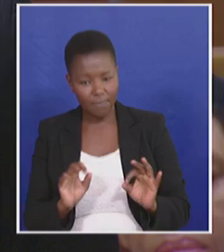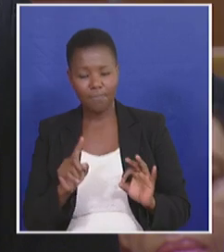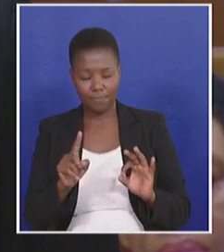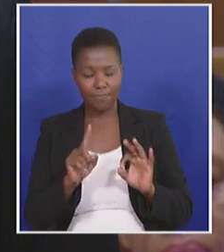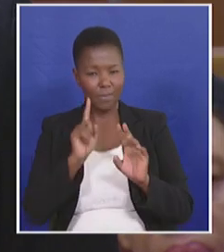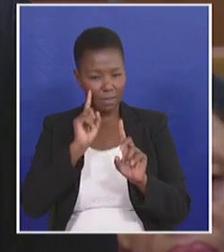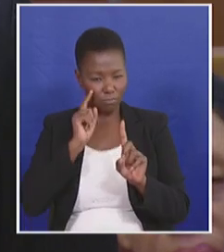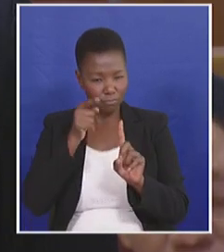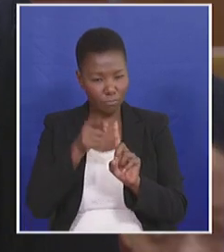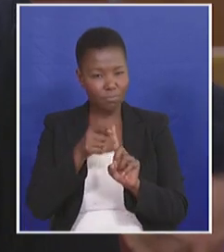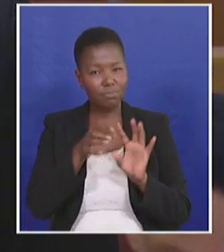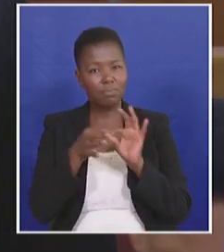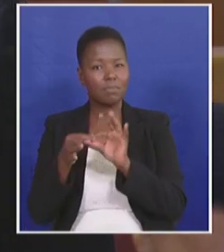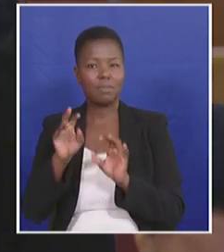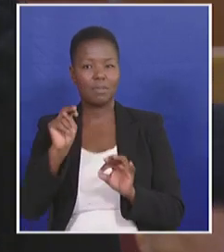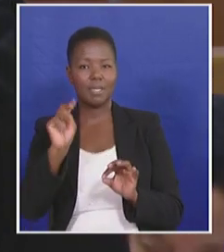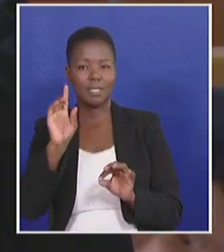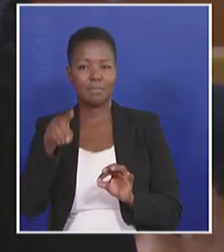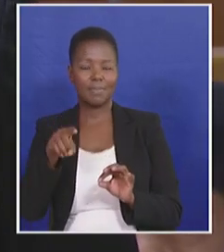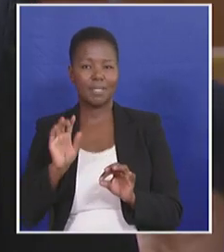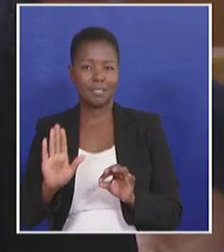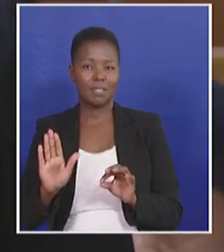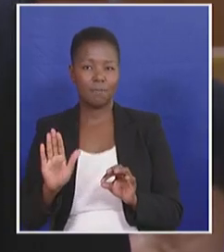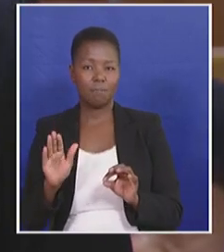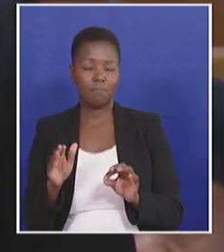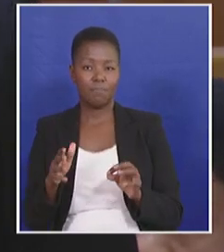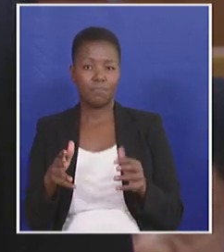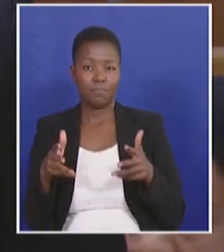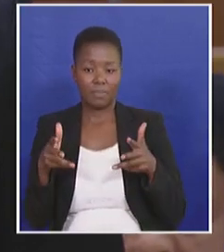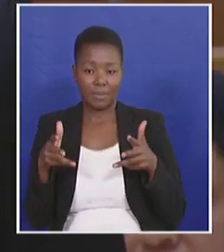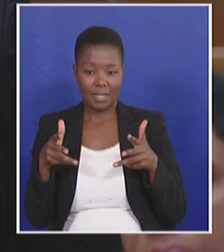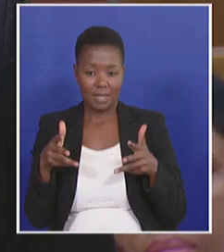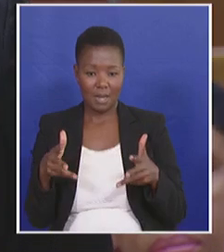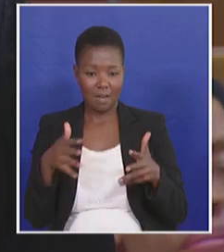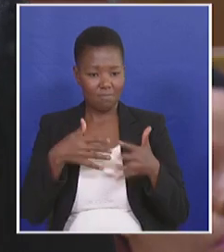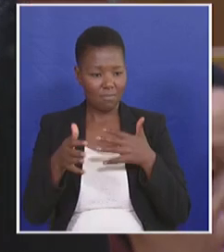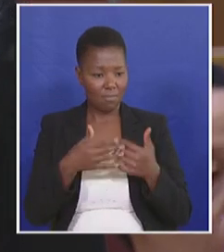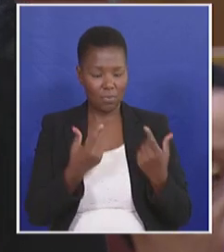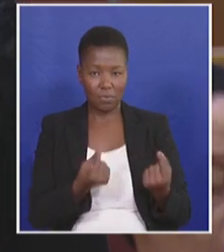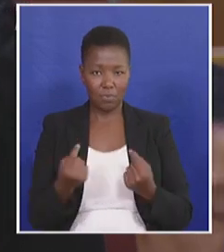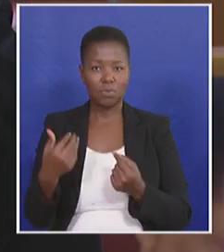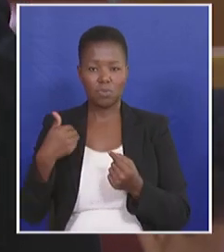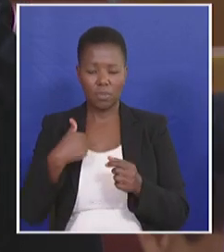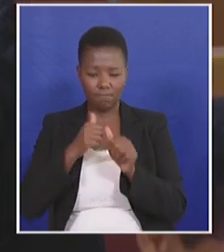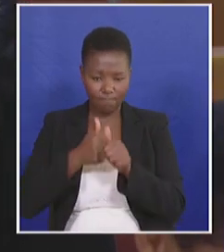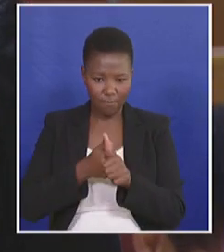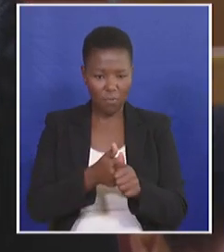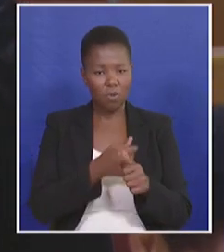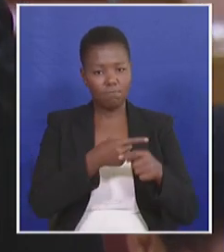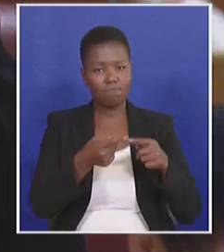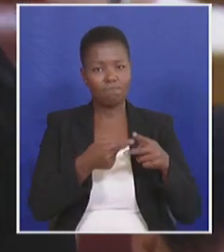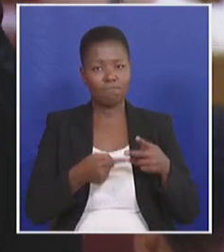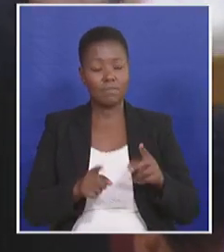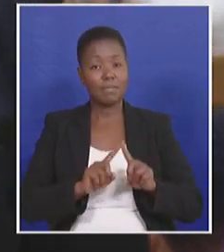of the National Development Plan, for an example. So at all material times, we are then guided by that issue, but also